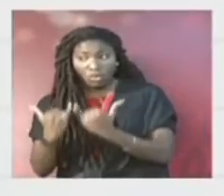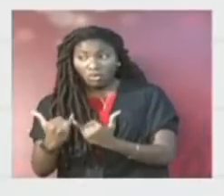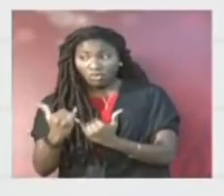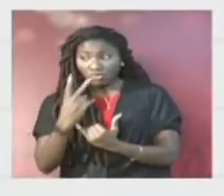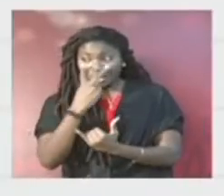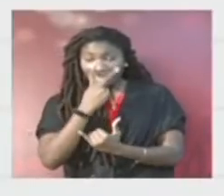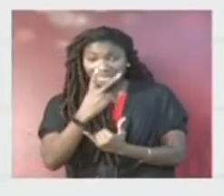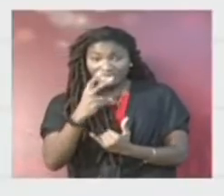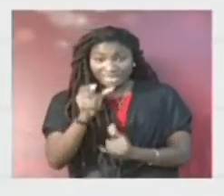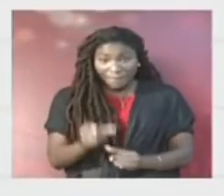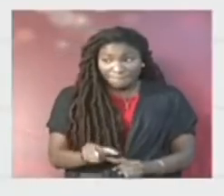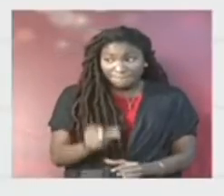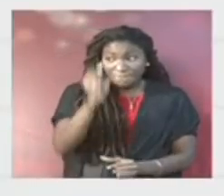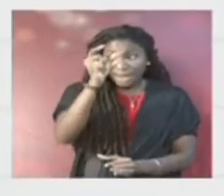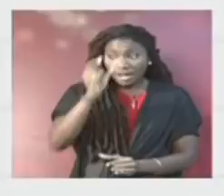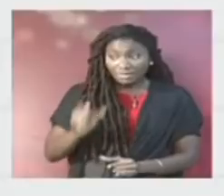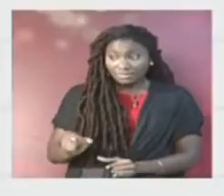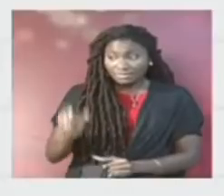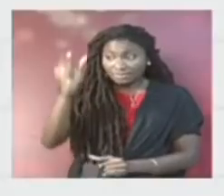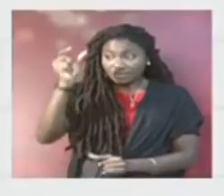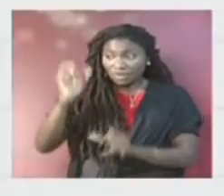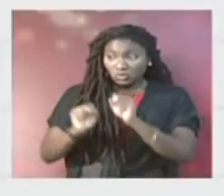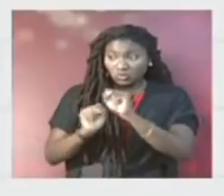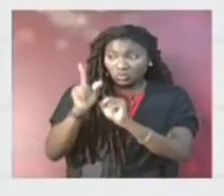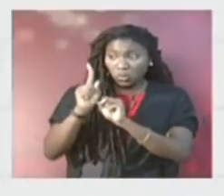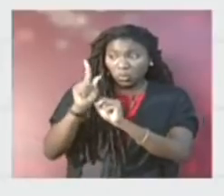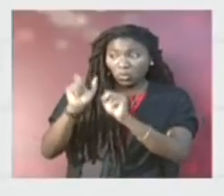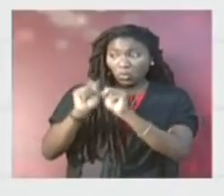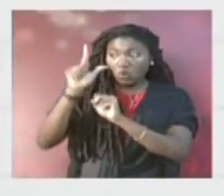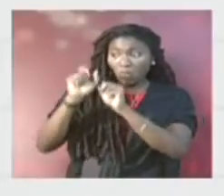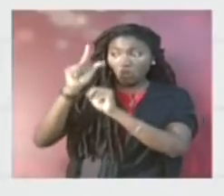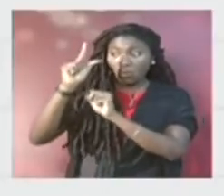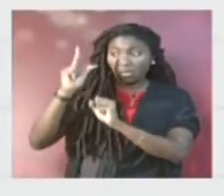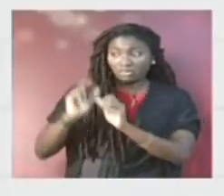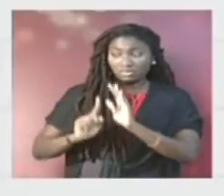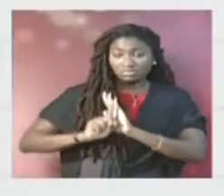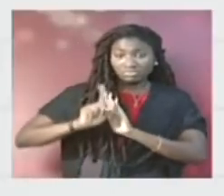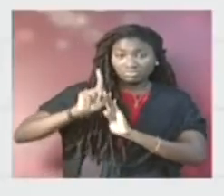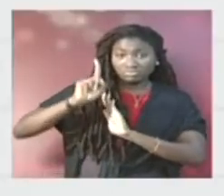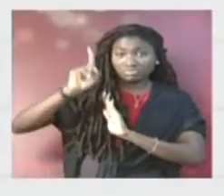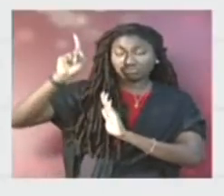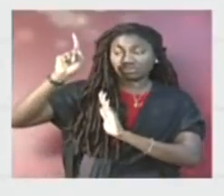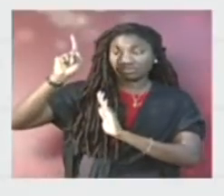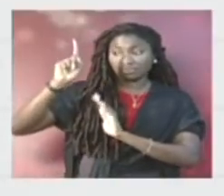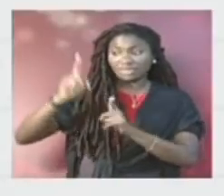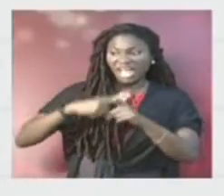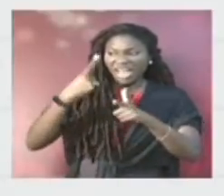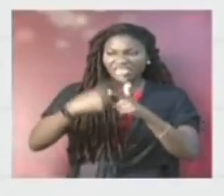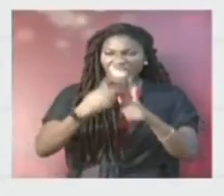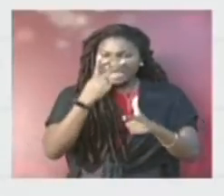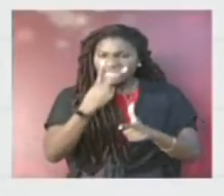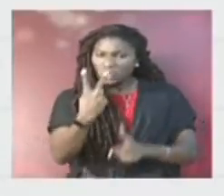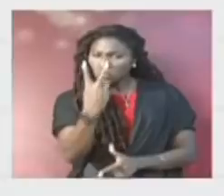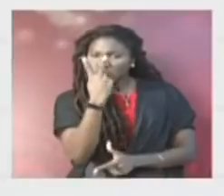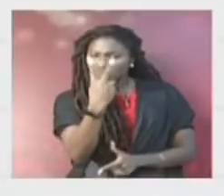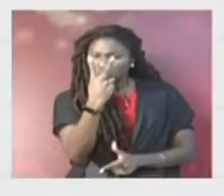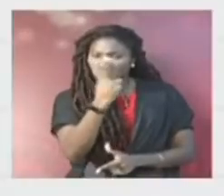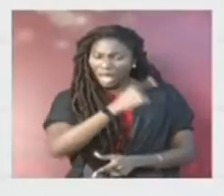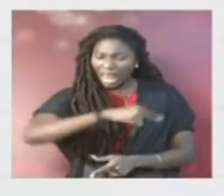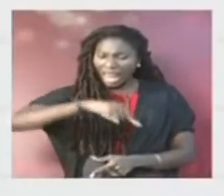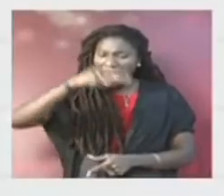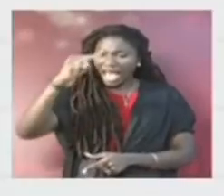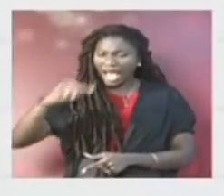progressively taller, moving from left to right. And along with that, you see 2 lines. The one that's